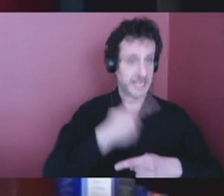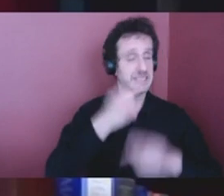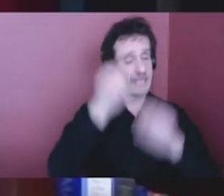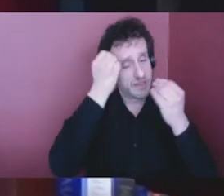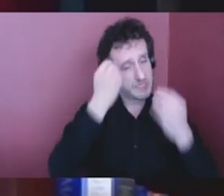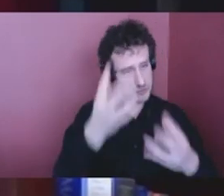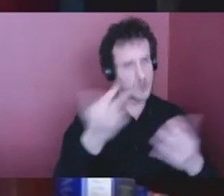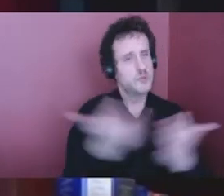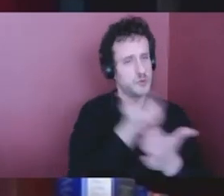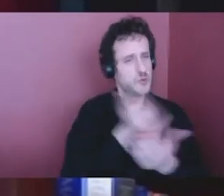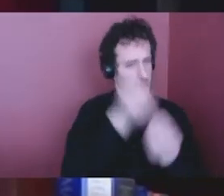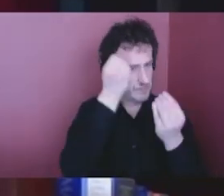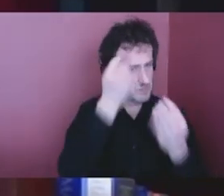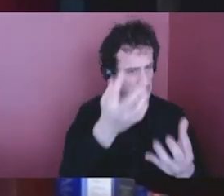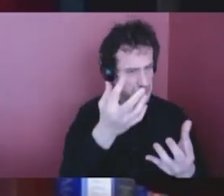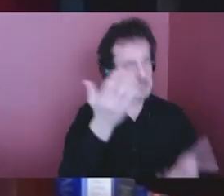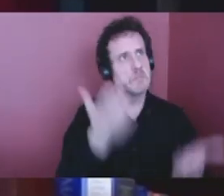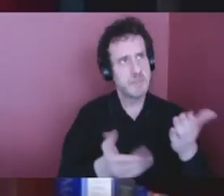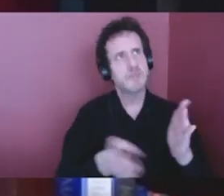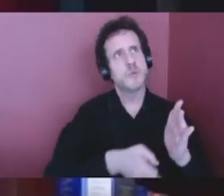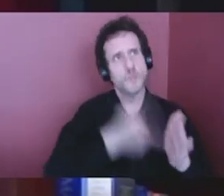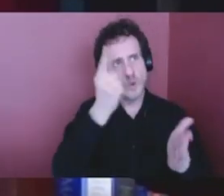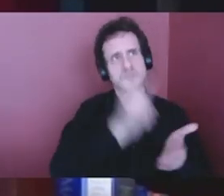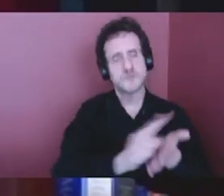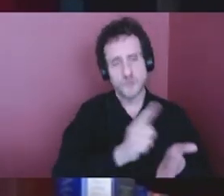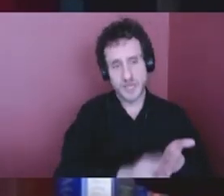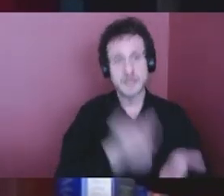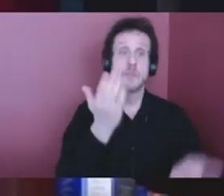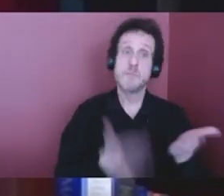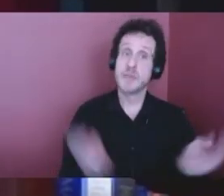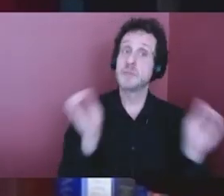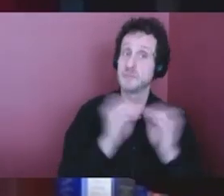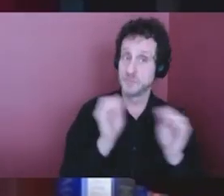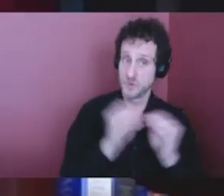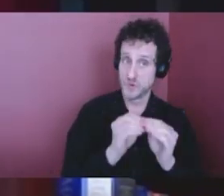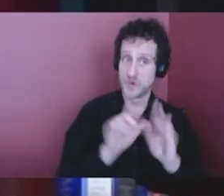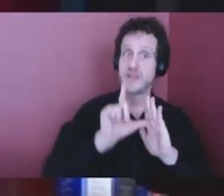least once a week, with likely more updates as we get later in the month.